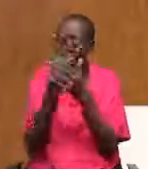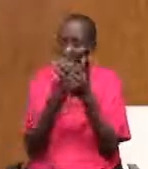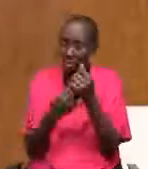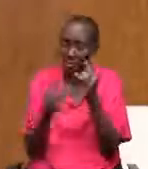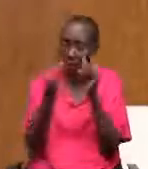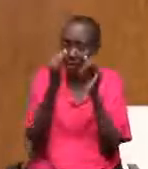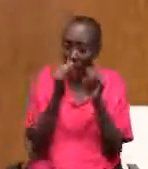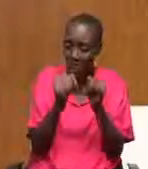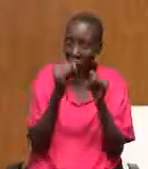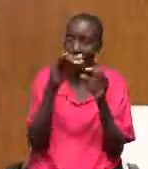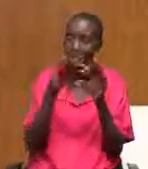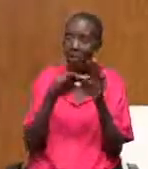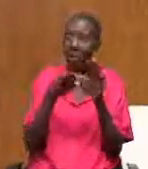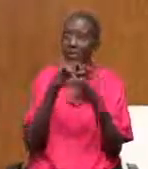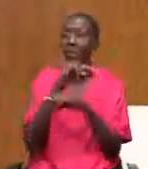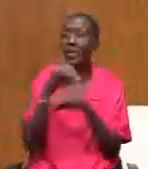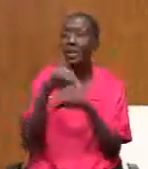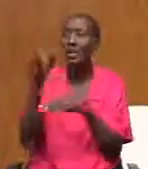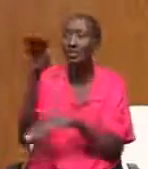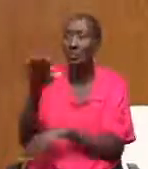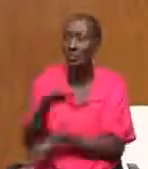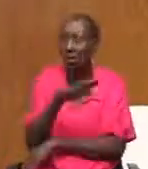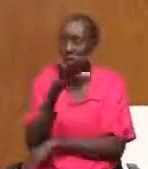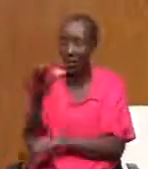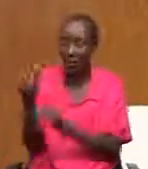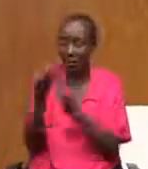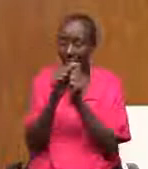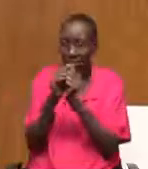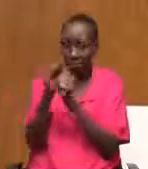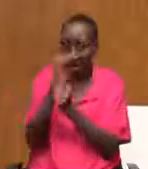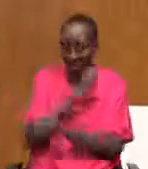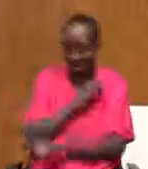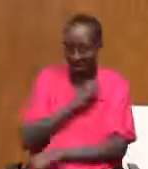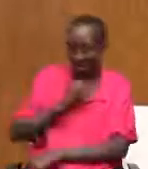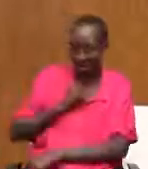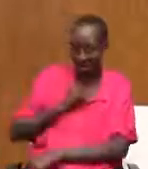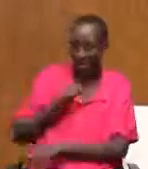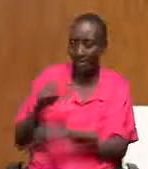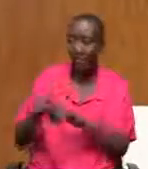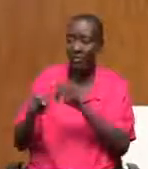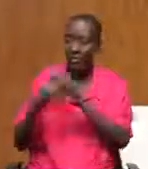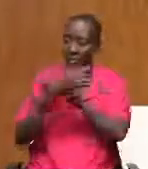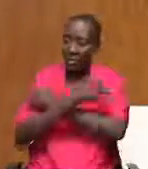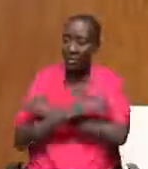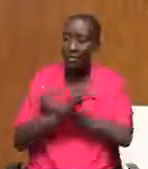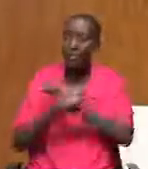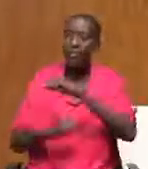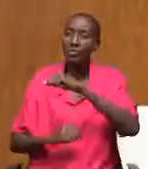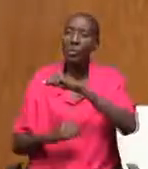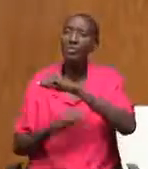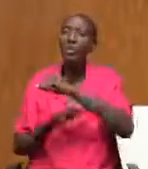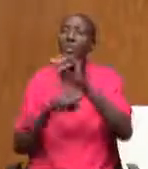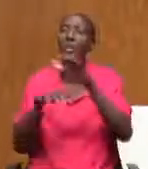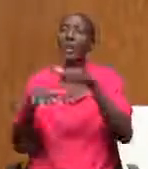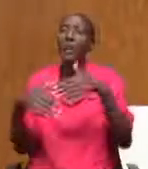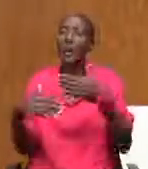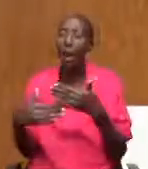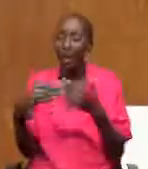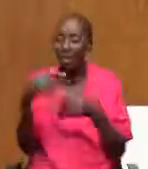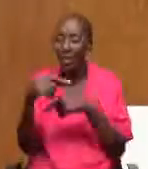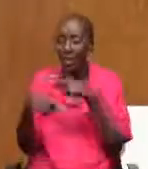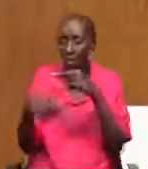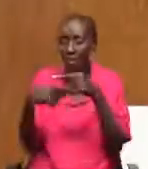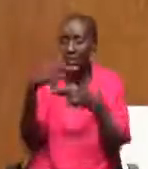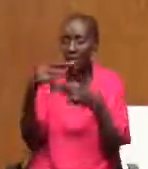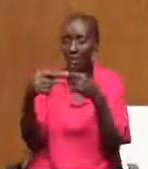individual members of the National Assembly and Senate and as an institution of parliament on how we can also support this process or